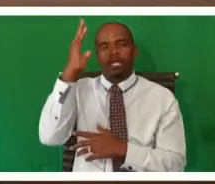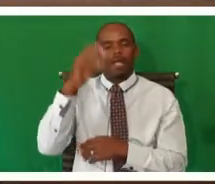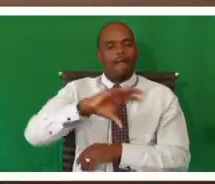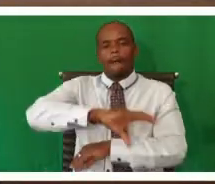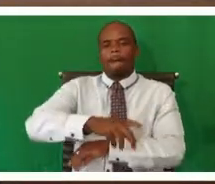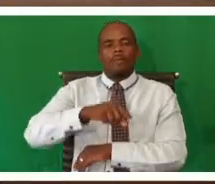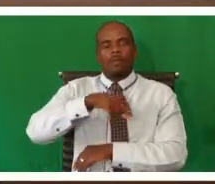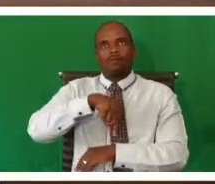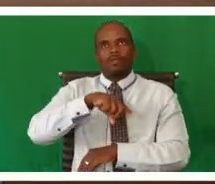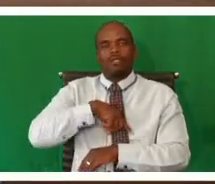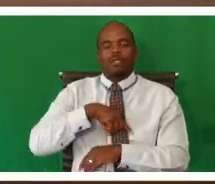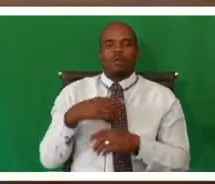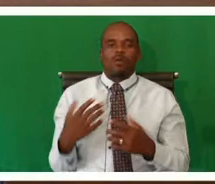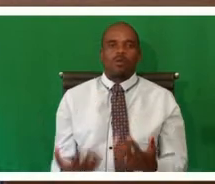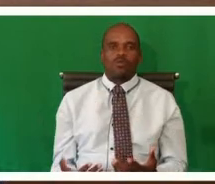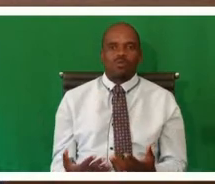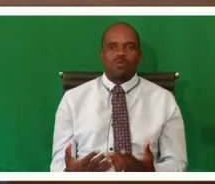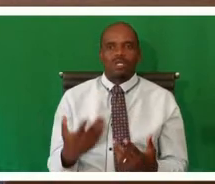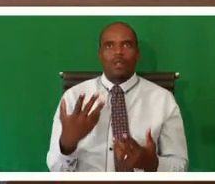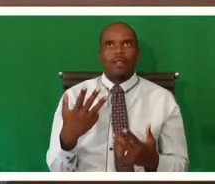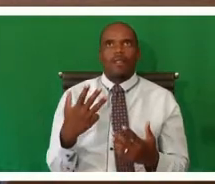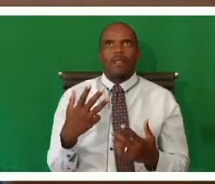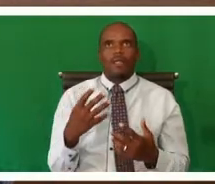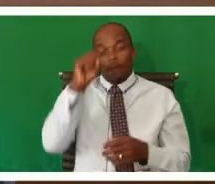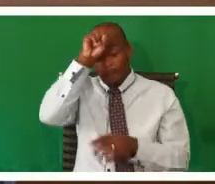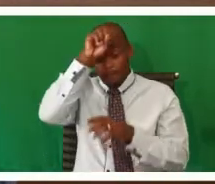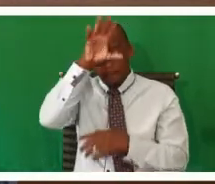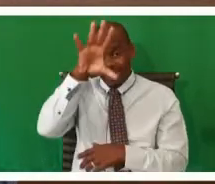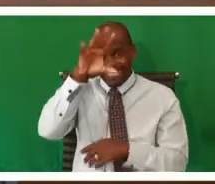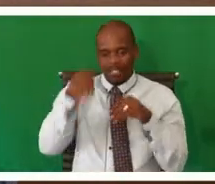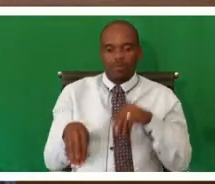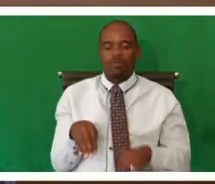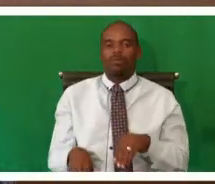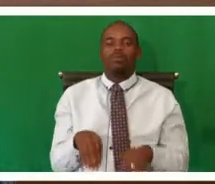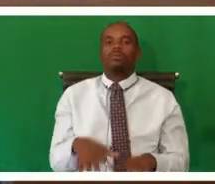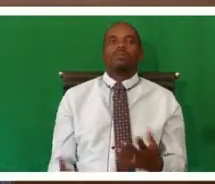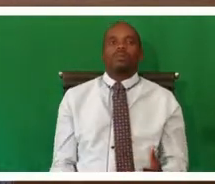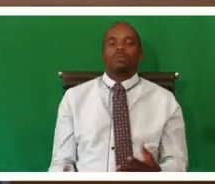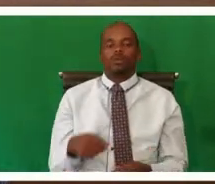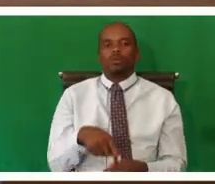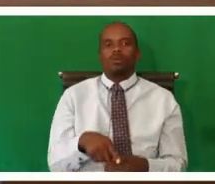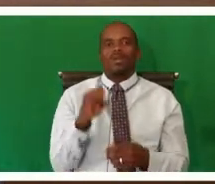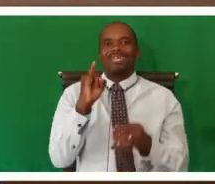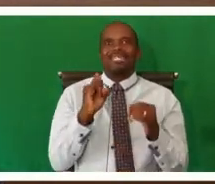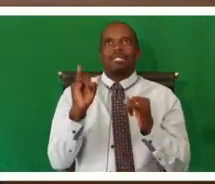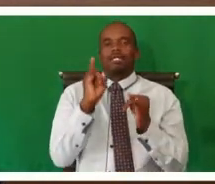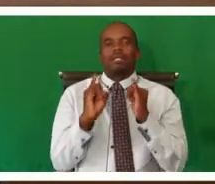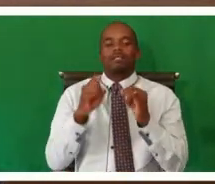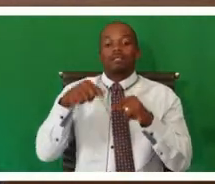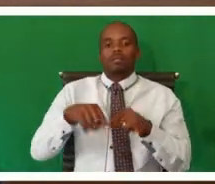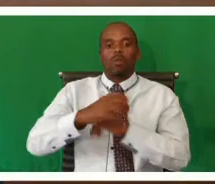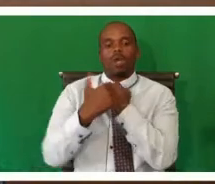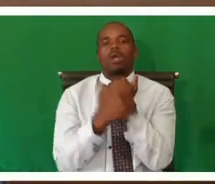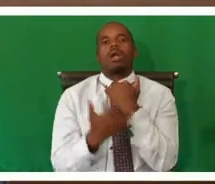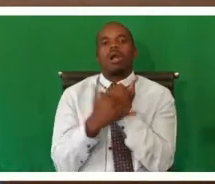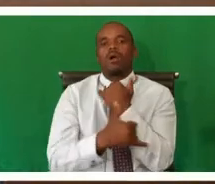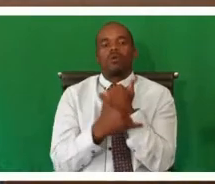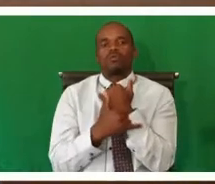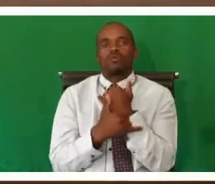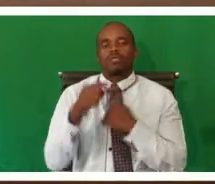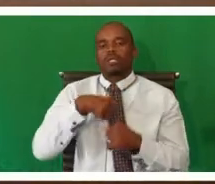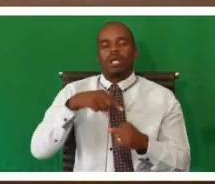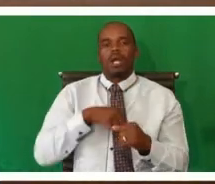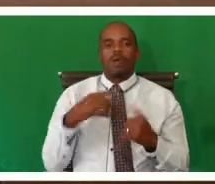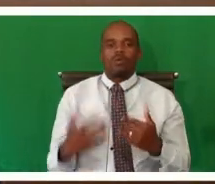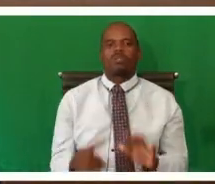that mining is a sunrise industry in the country. Six companies are